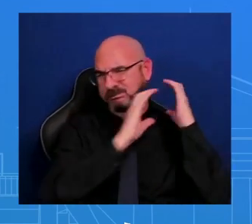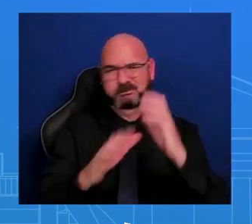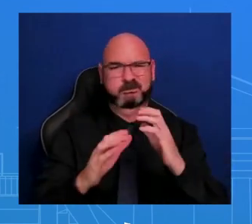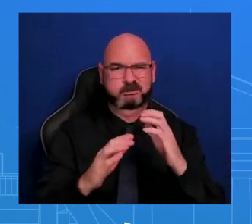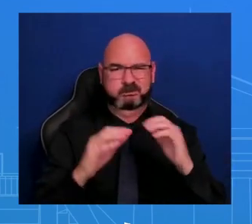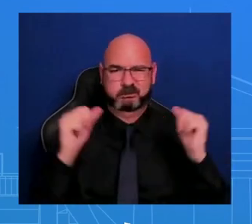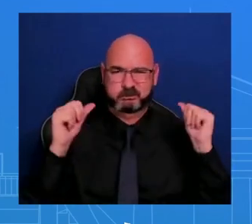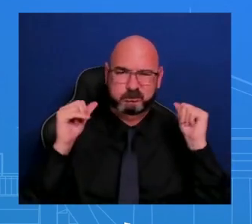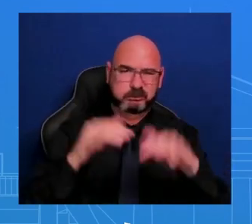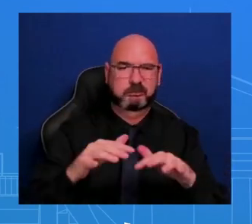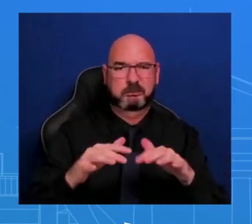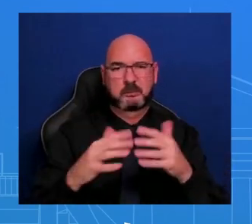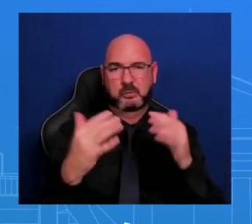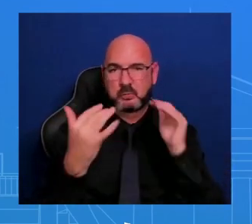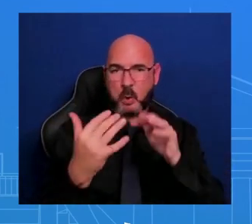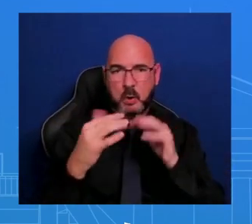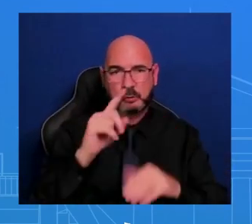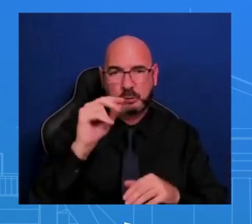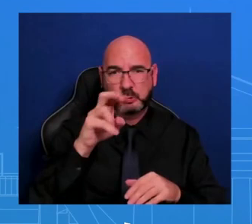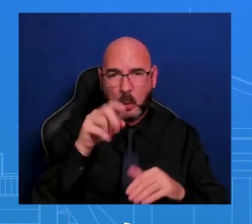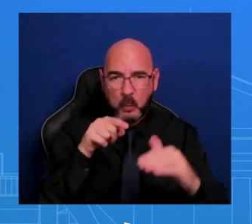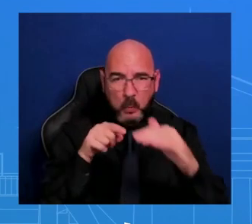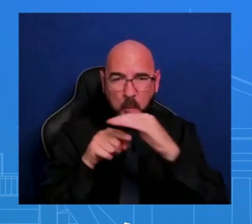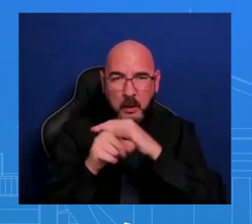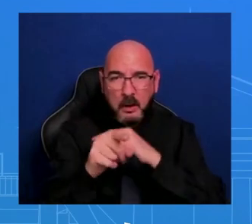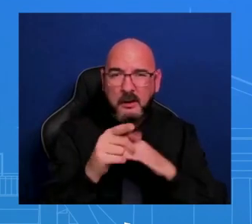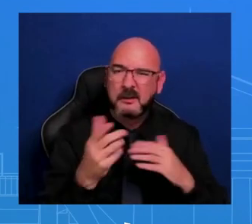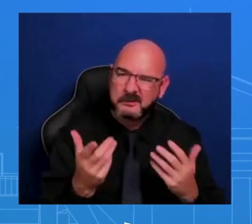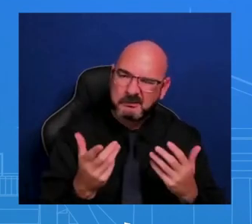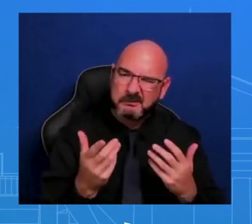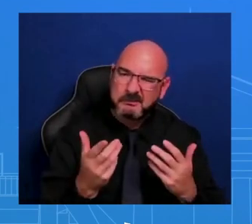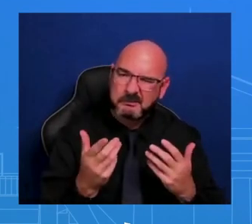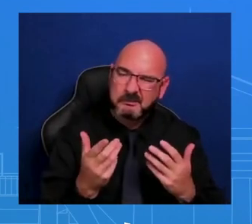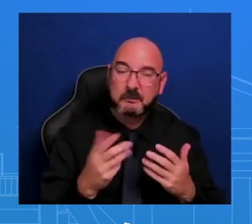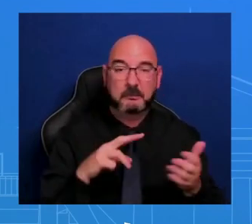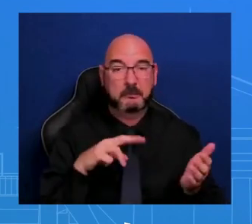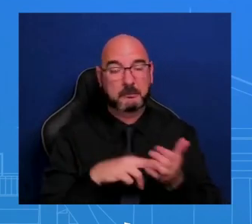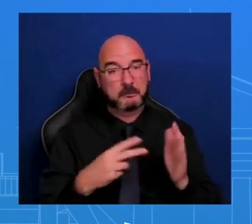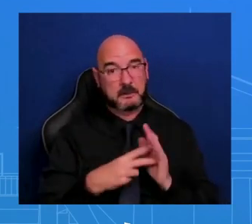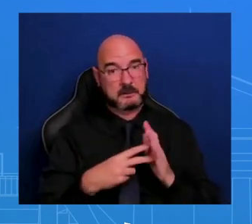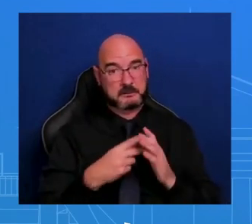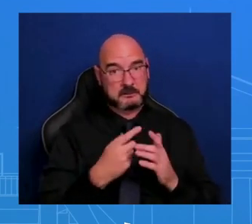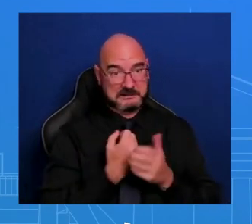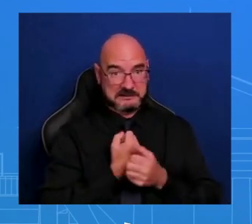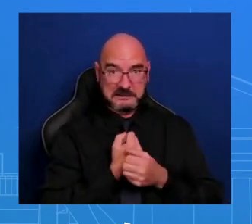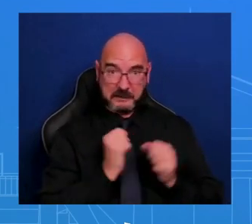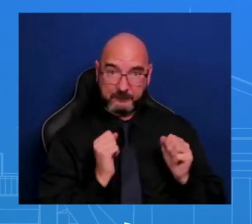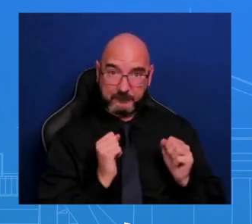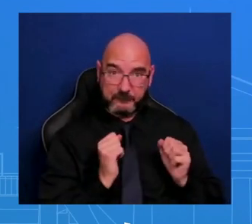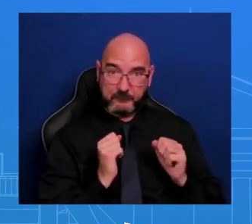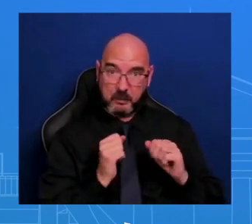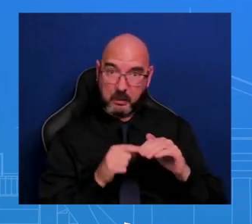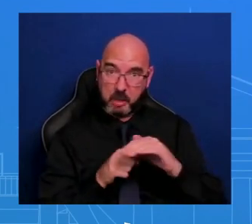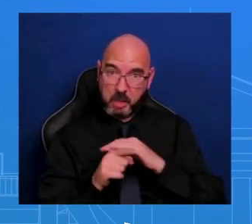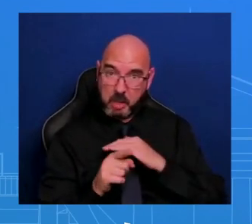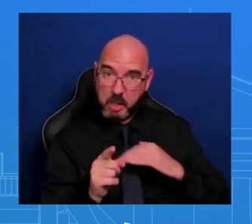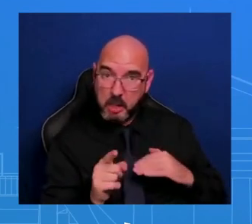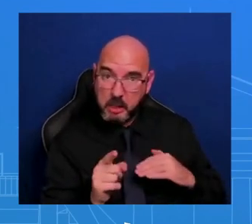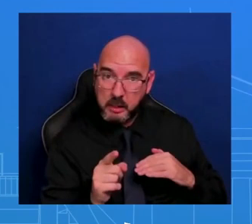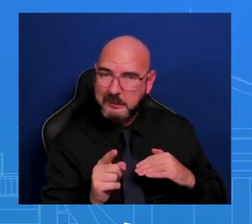the ability to move safely and to the right recipients, the customers, that kind of humanitarian aid.